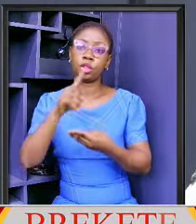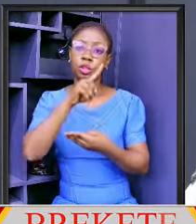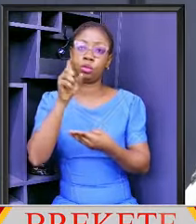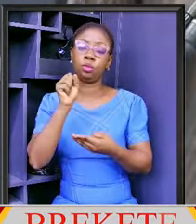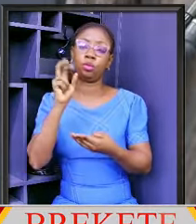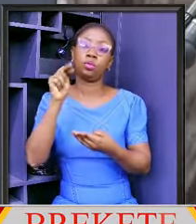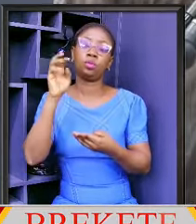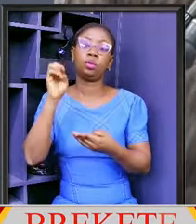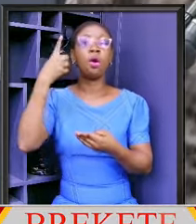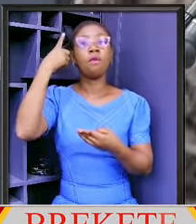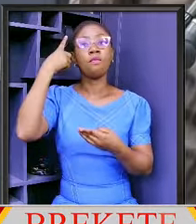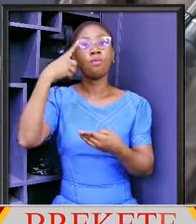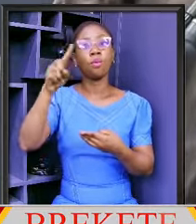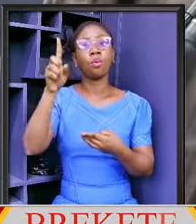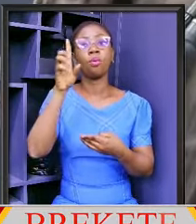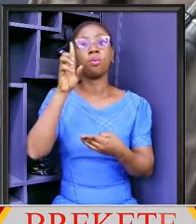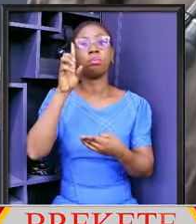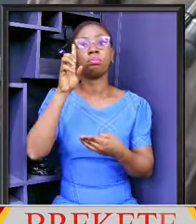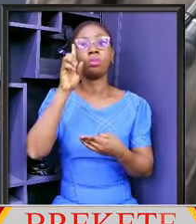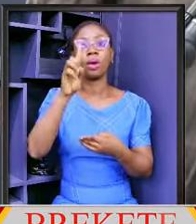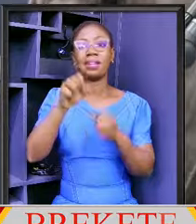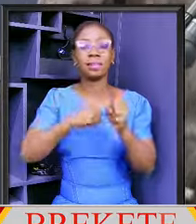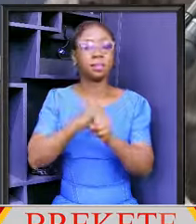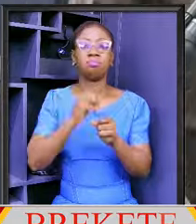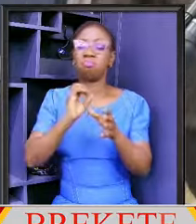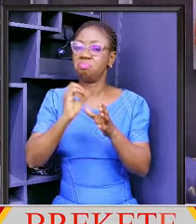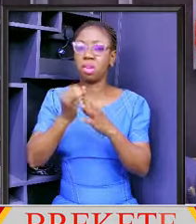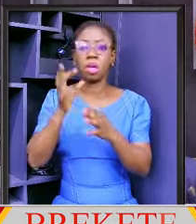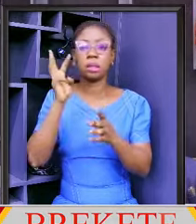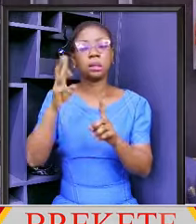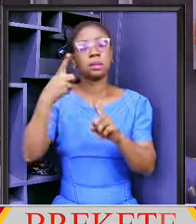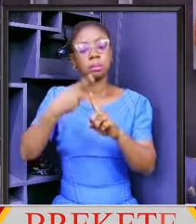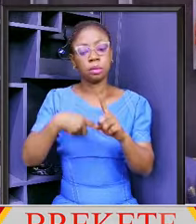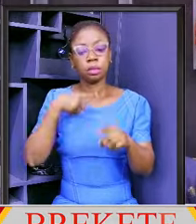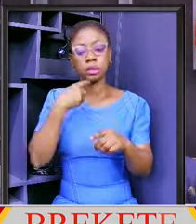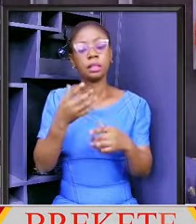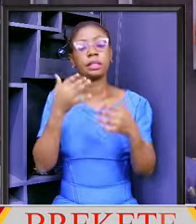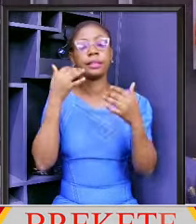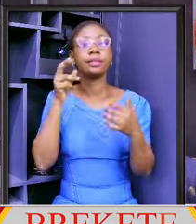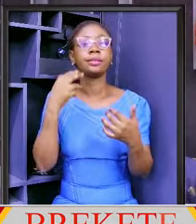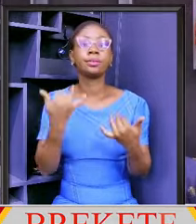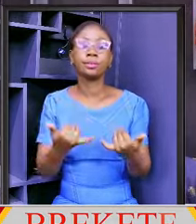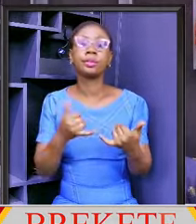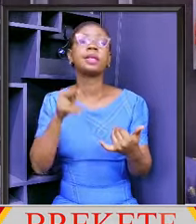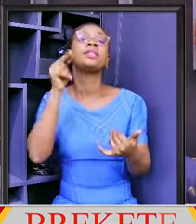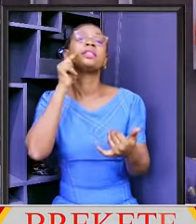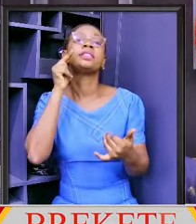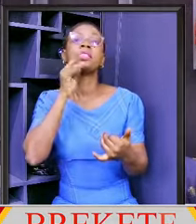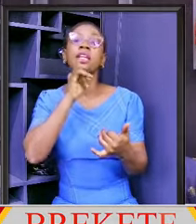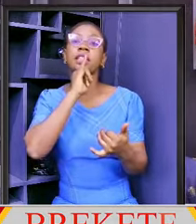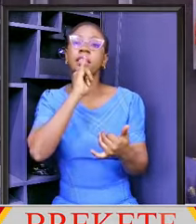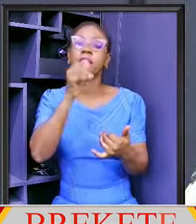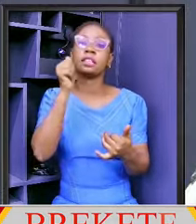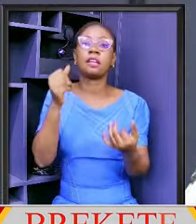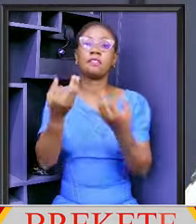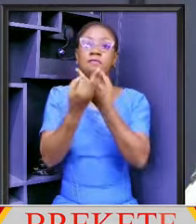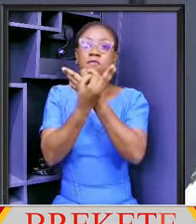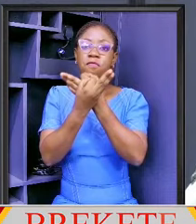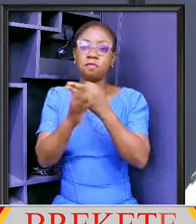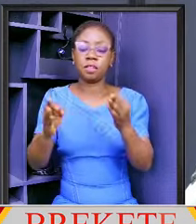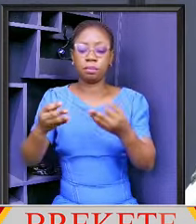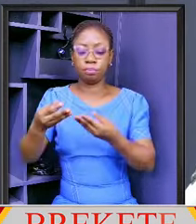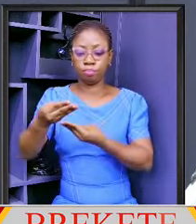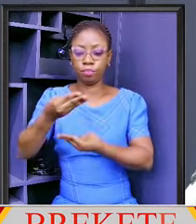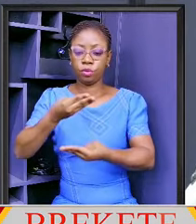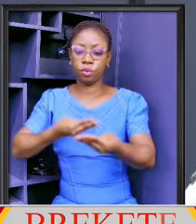1 year. In fact, 6 months. Say Nigeria today is a free trade zone, just like which other